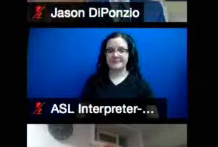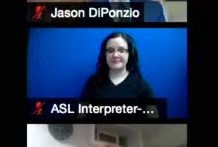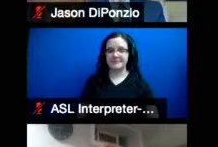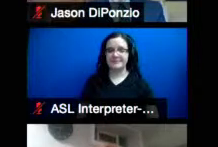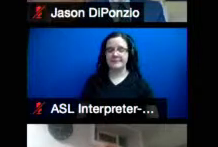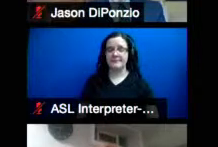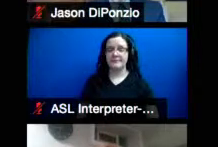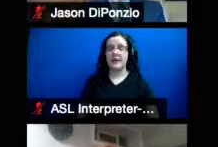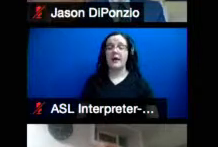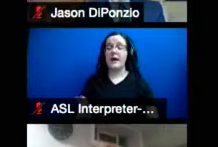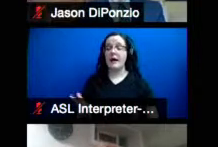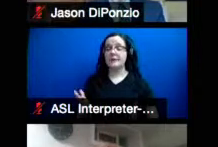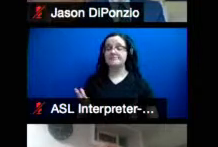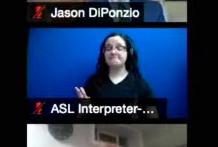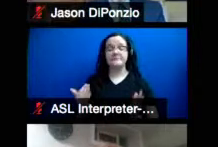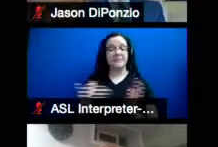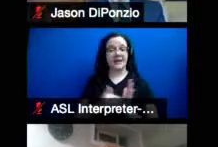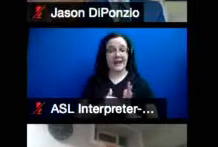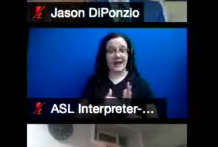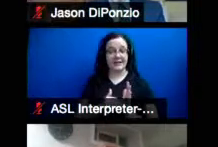Let's, again,